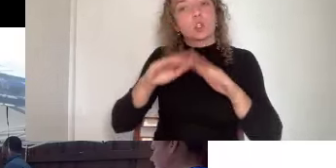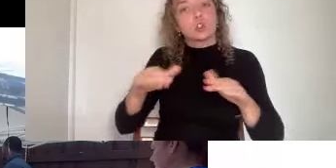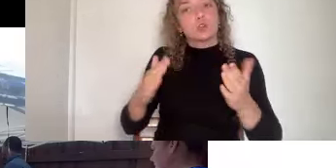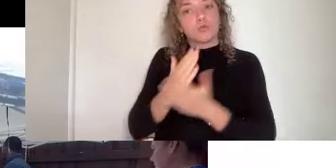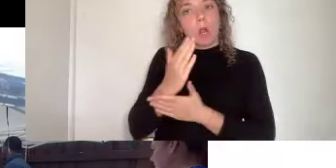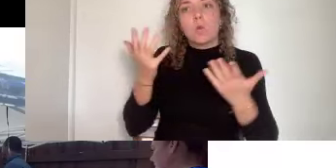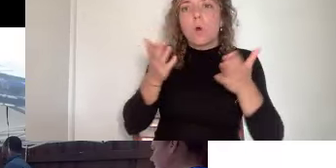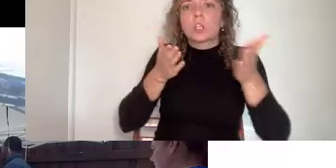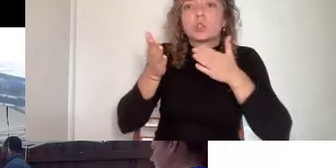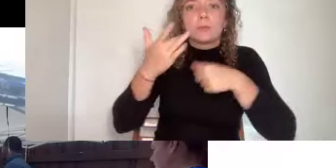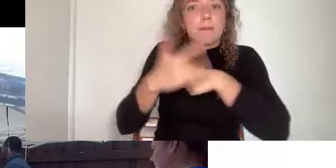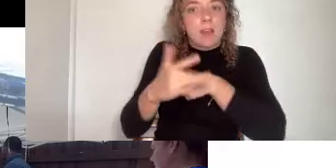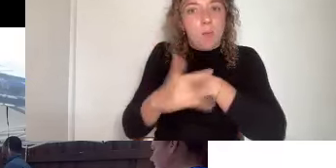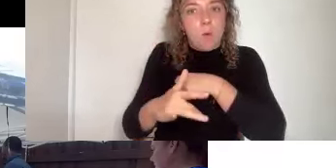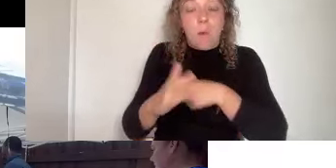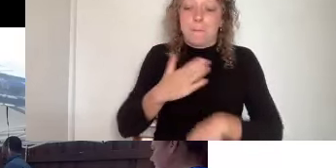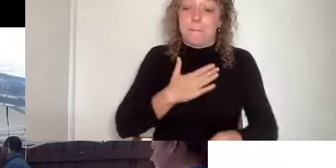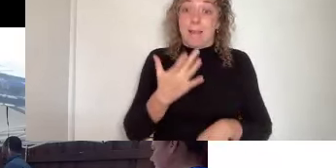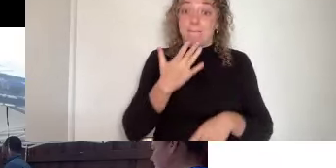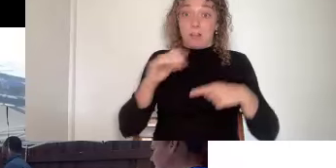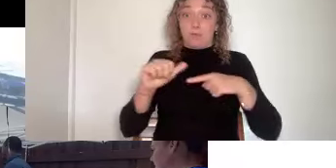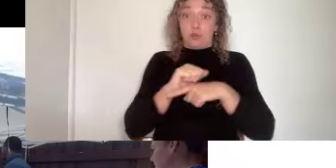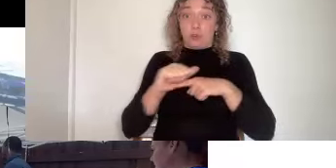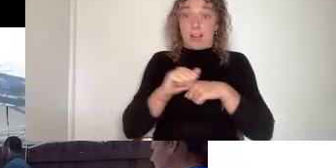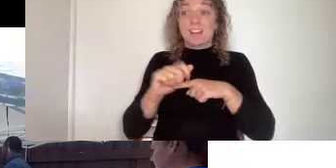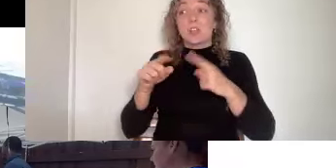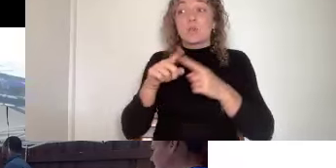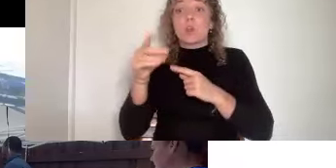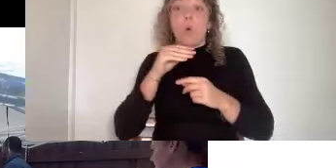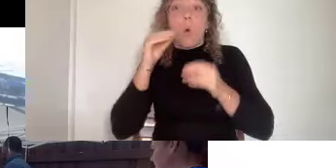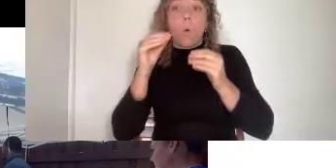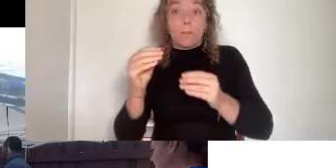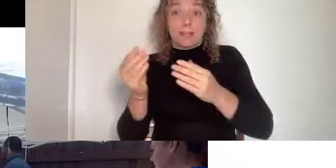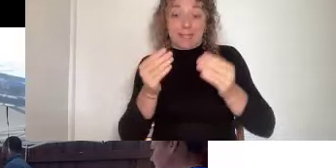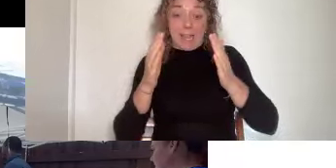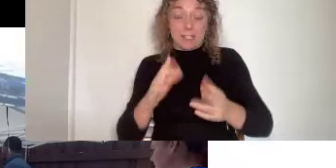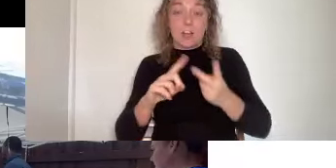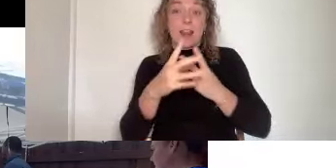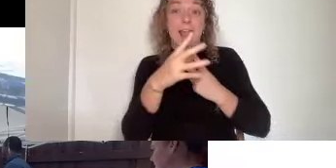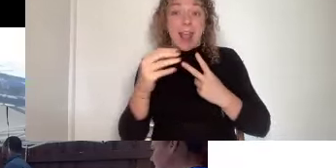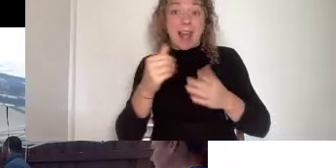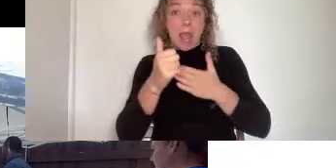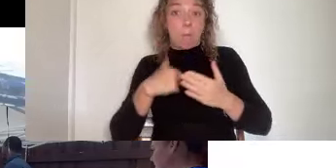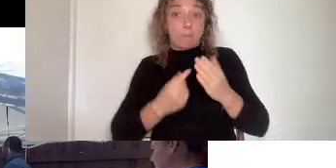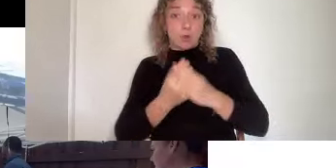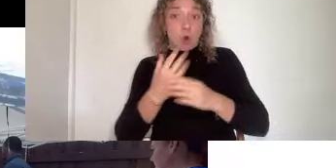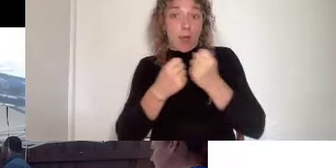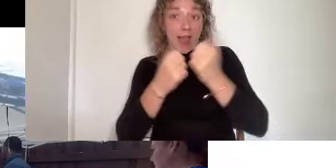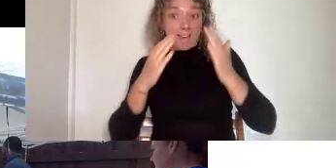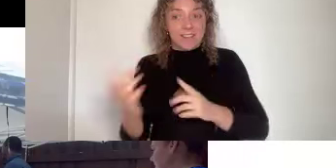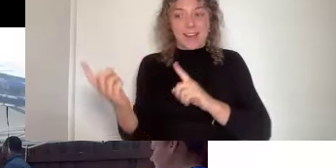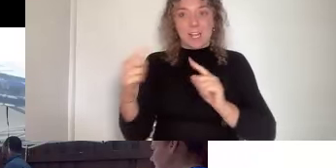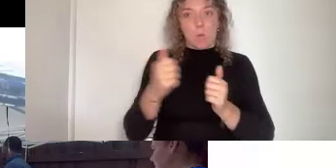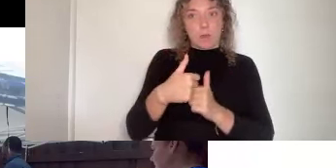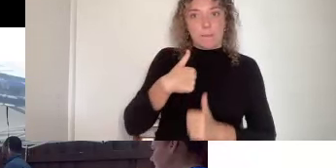to them. And my favorite trainings are the ones where the homeless liaison and the Help Me Grow advocate come with me, the 3